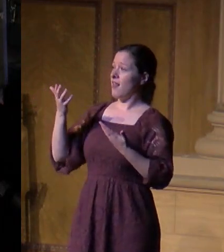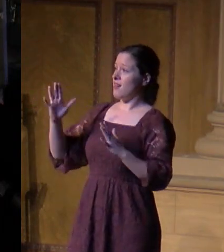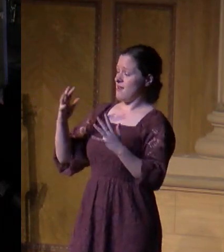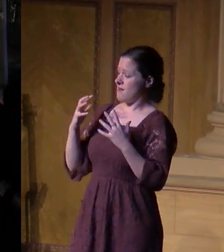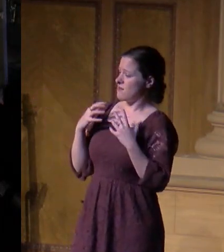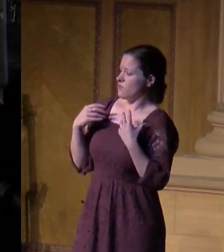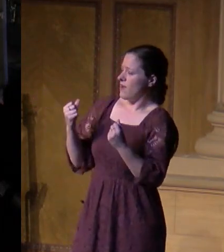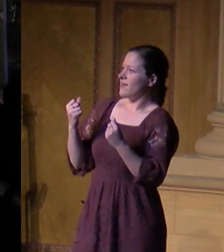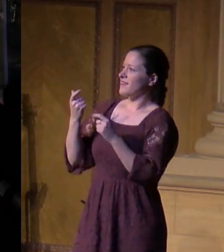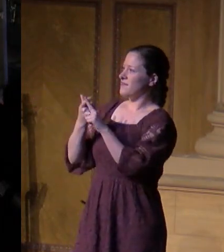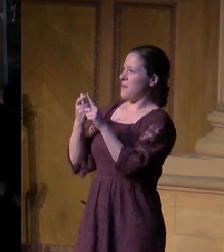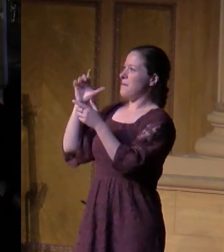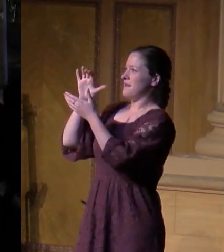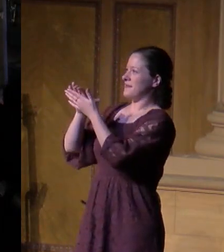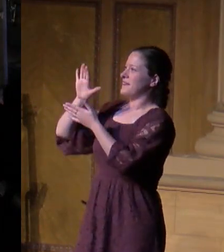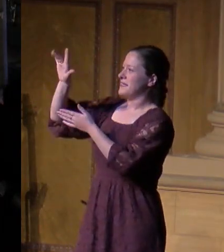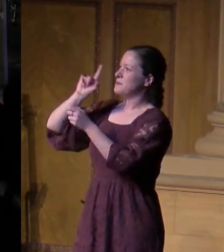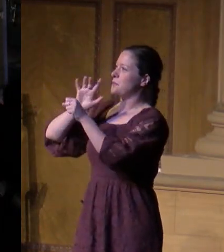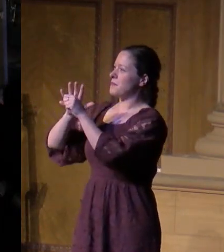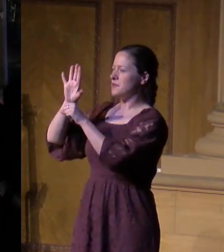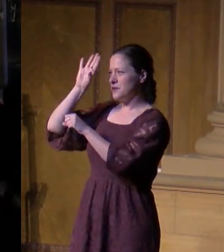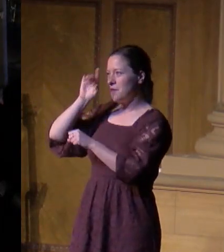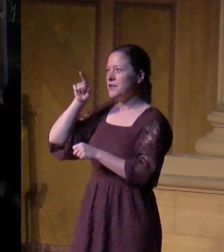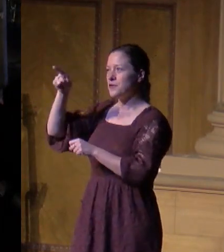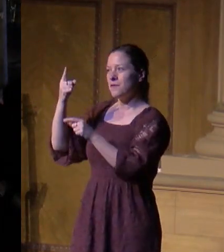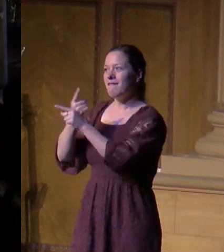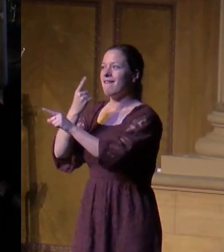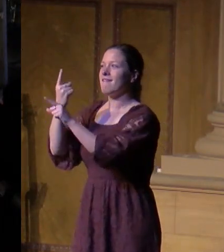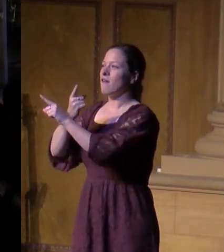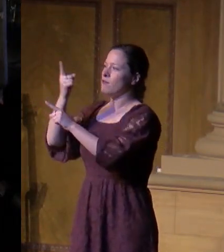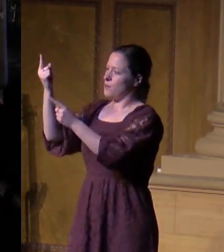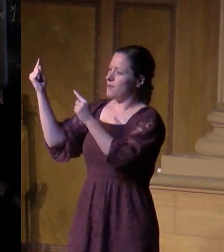God's promises and knowing you were faithful and knowing that you came to save